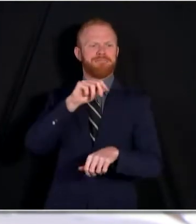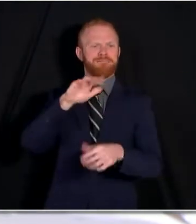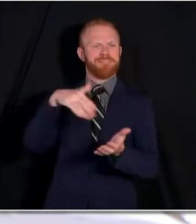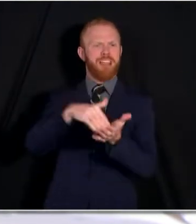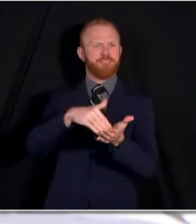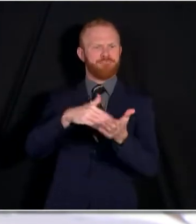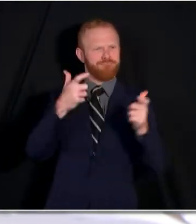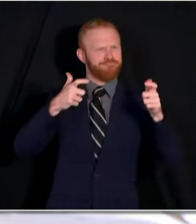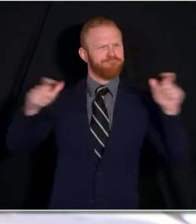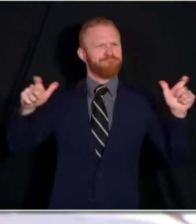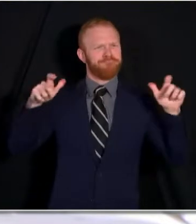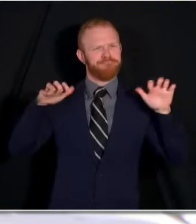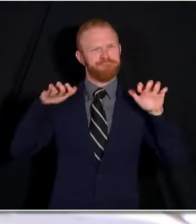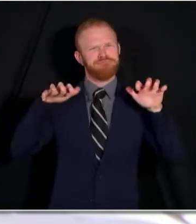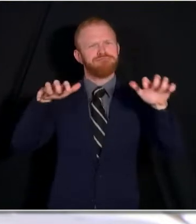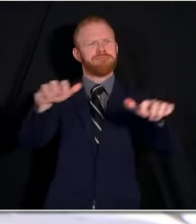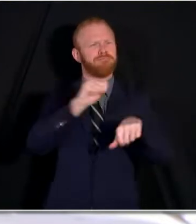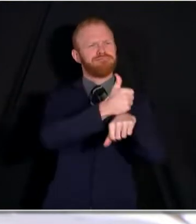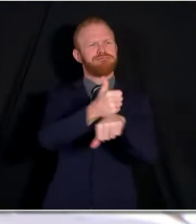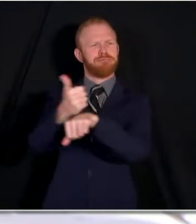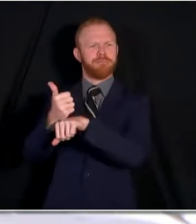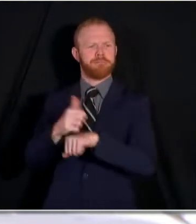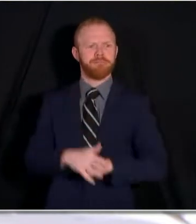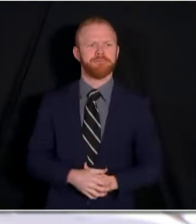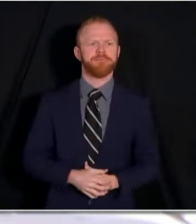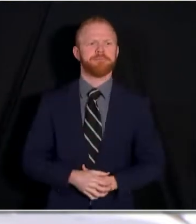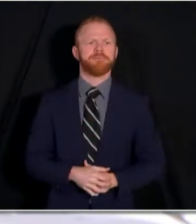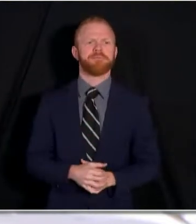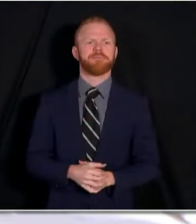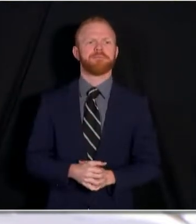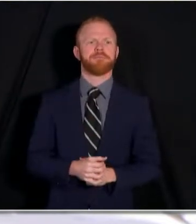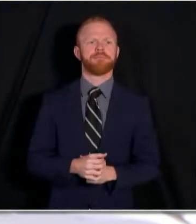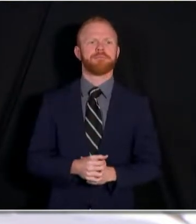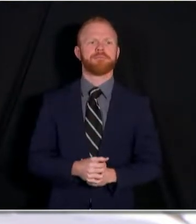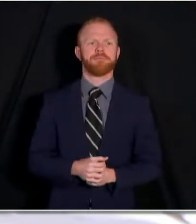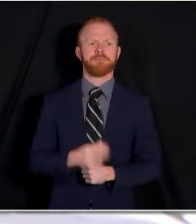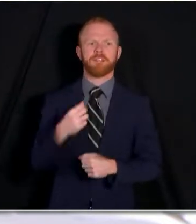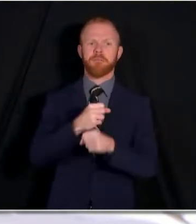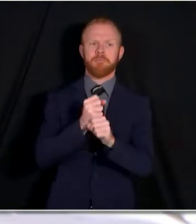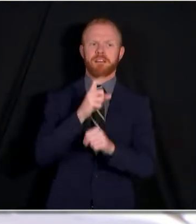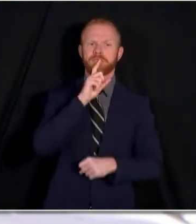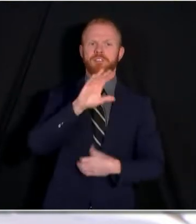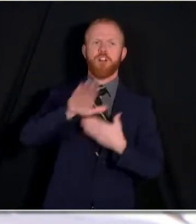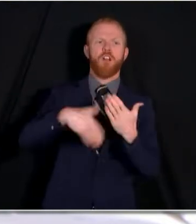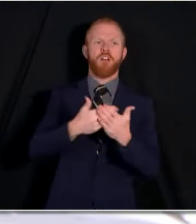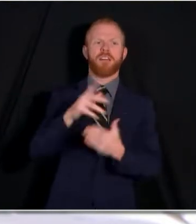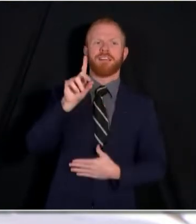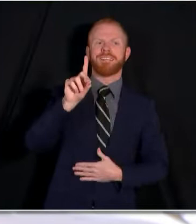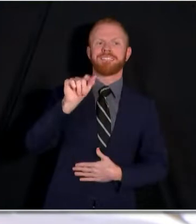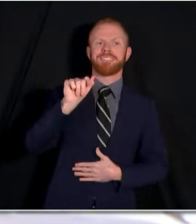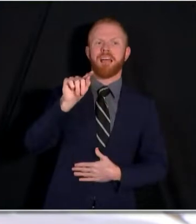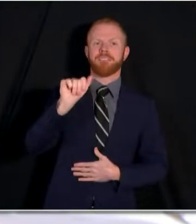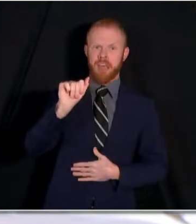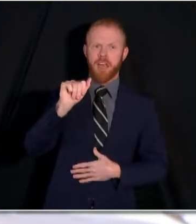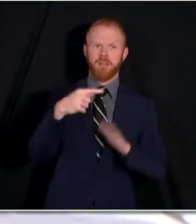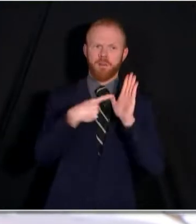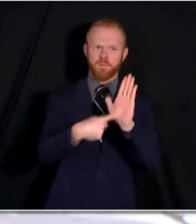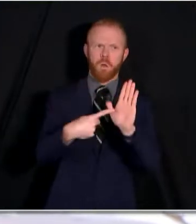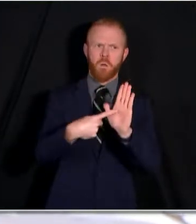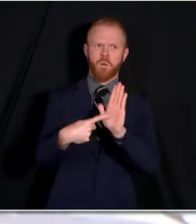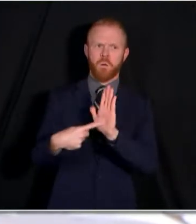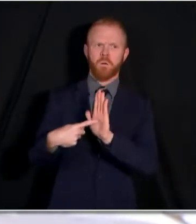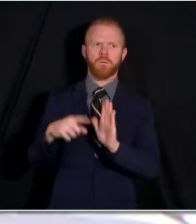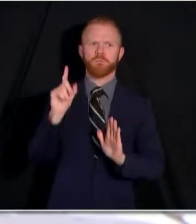states, but also ensuring that data drives us to the most socially vulnerable, using the CDC Social Vulnerability